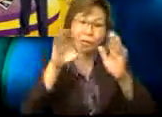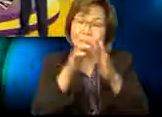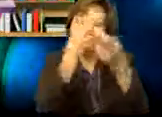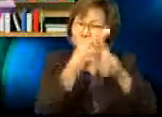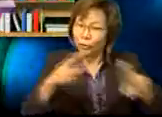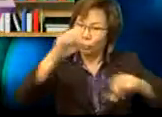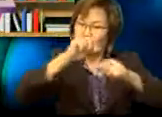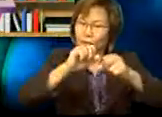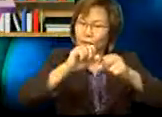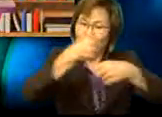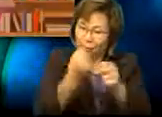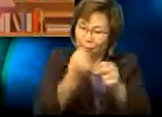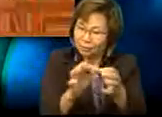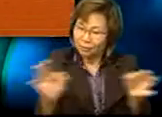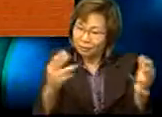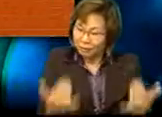now, Siti? Sure.